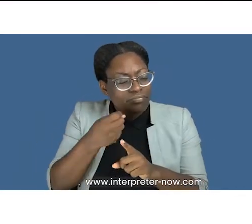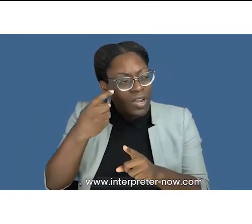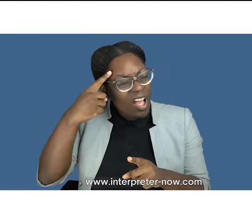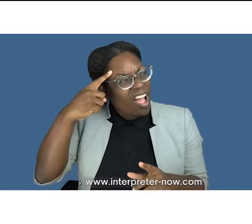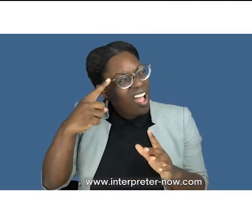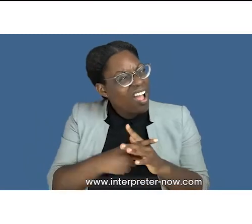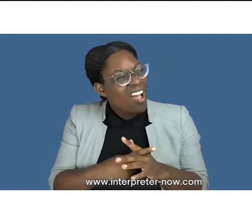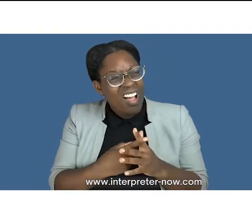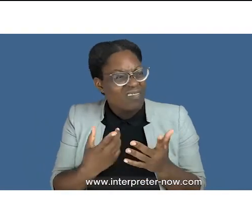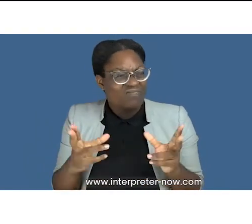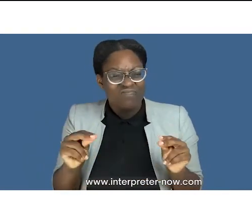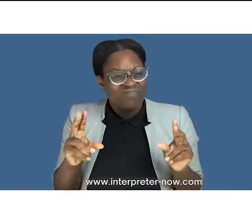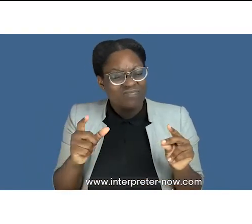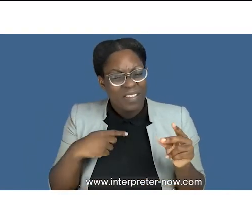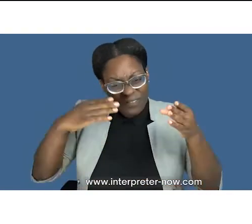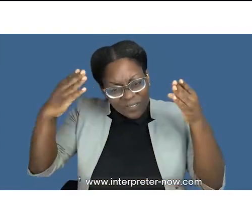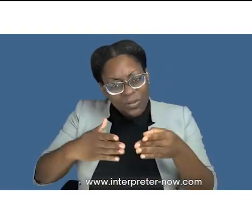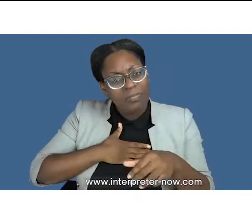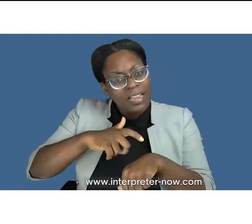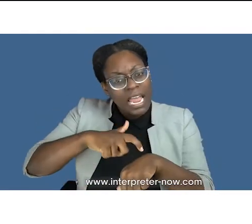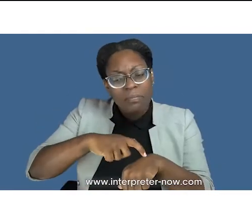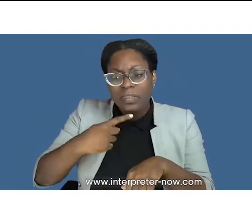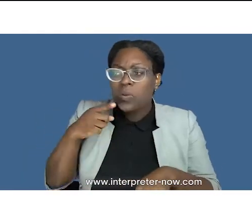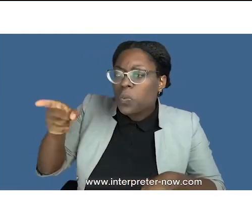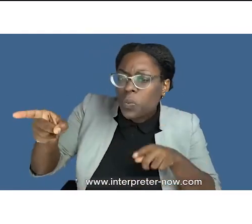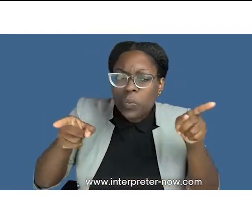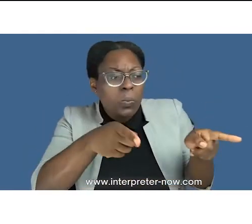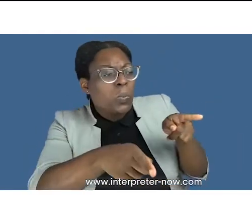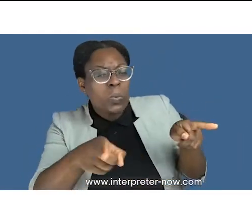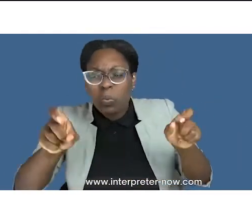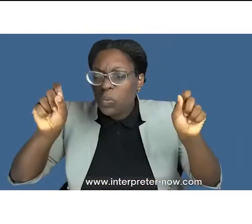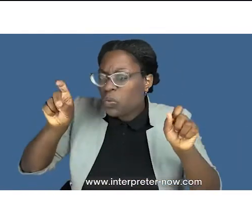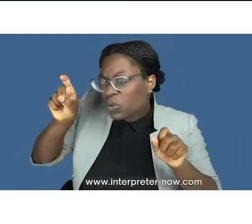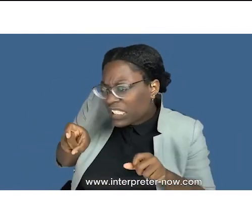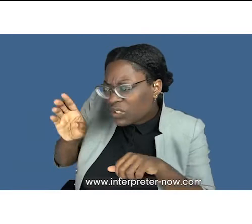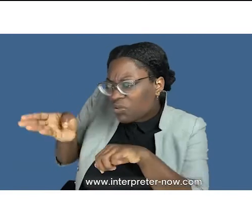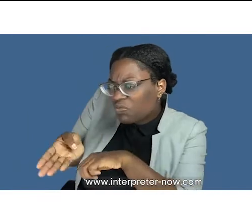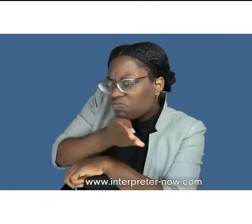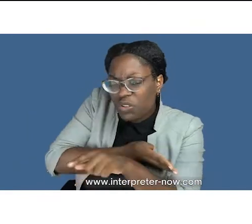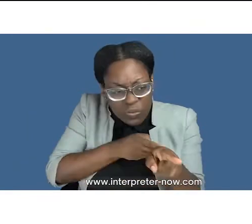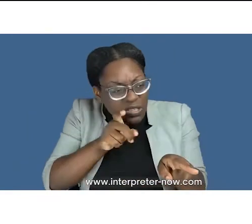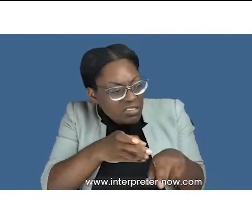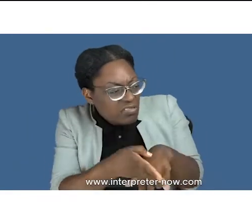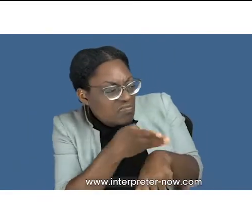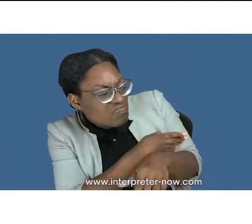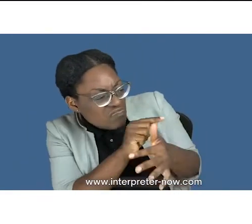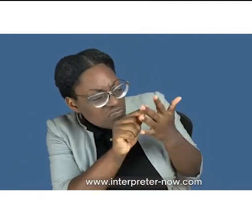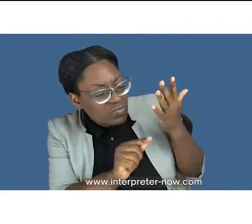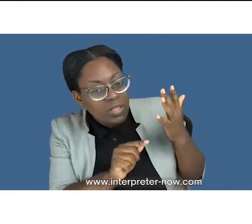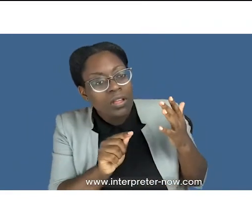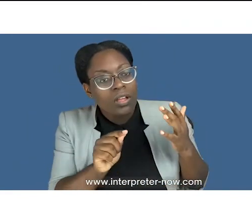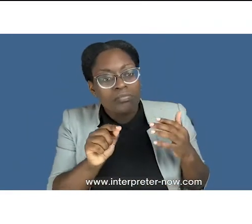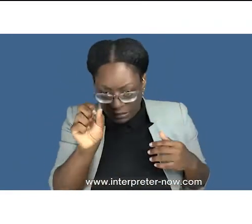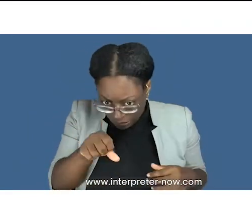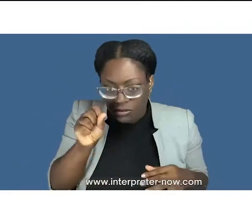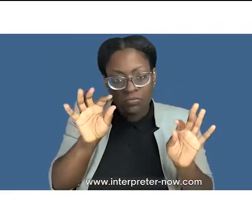need to look at myself. Where are my biases? What am I doing? I'm focusing all of the time pointing